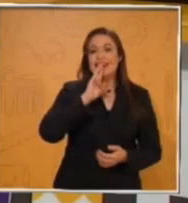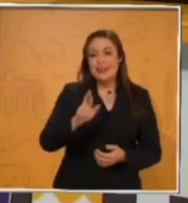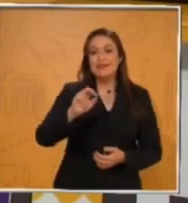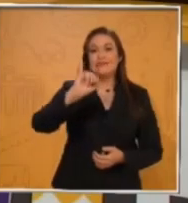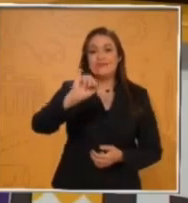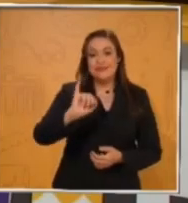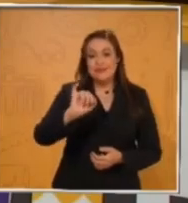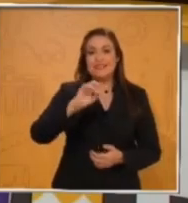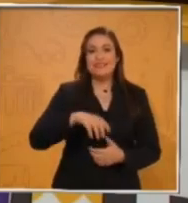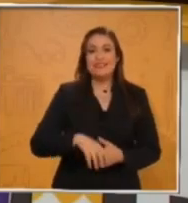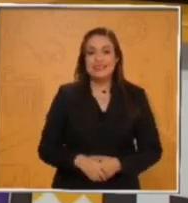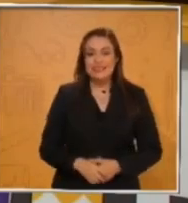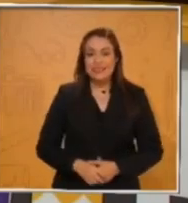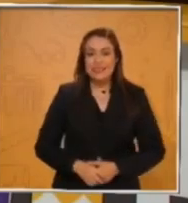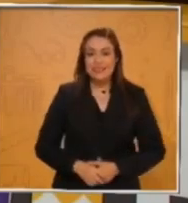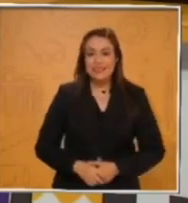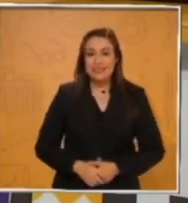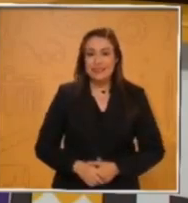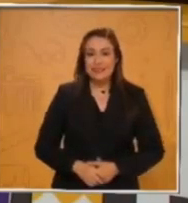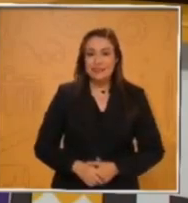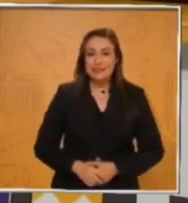okay?